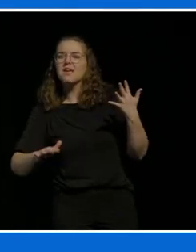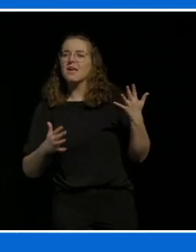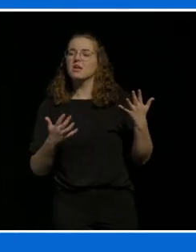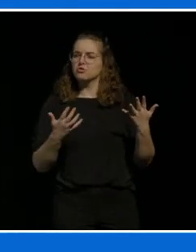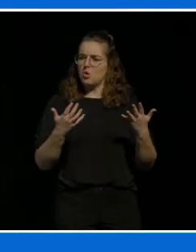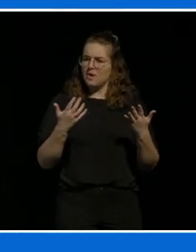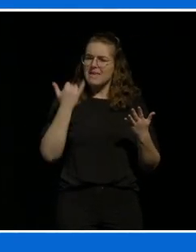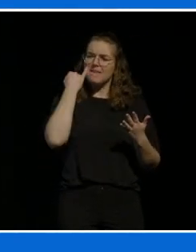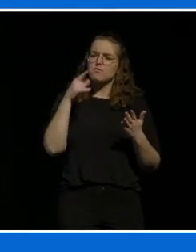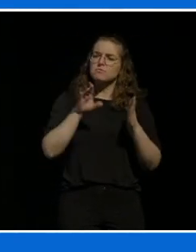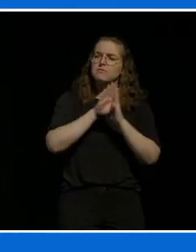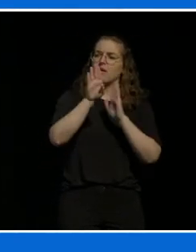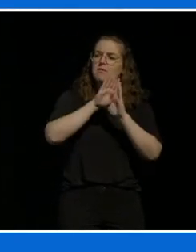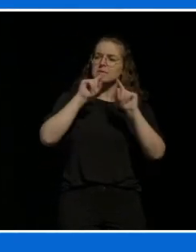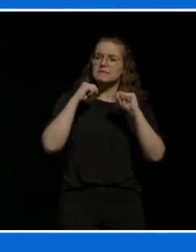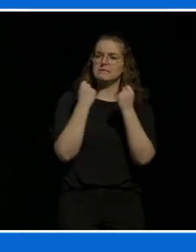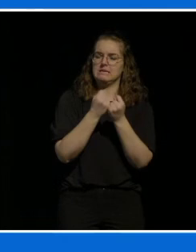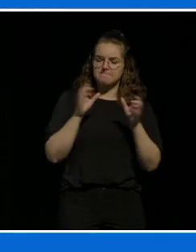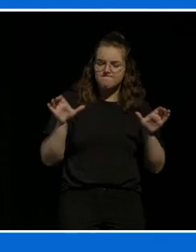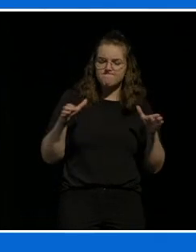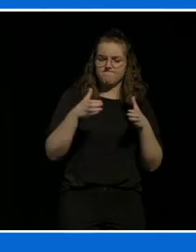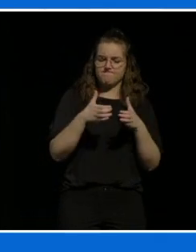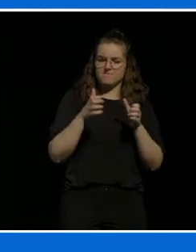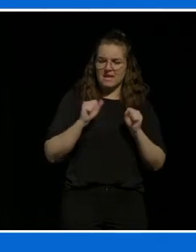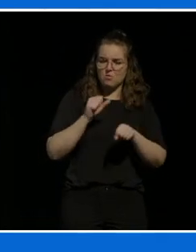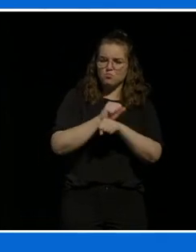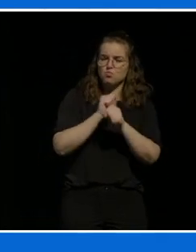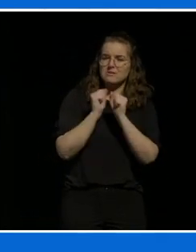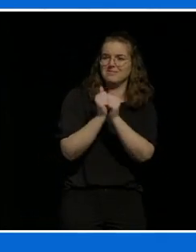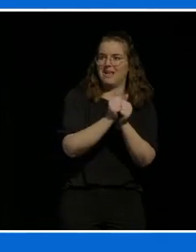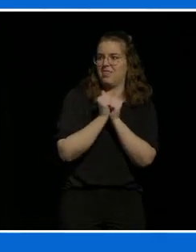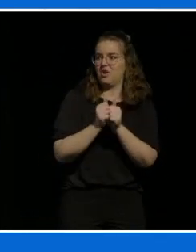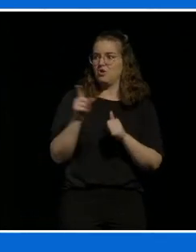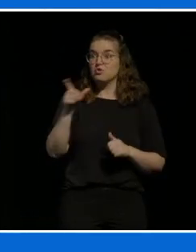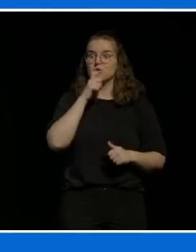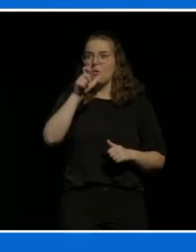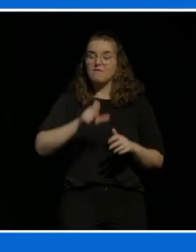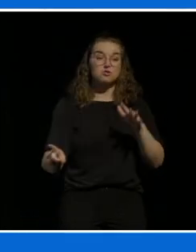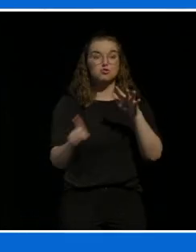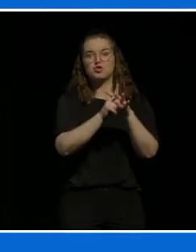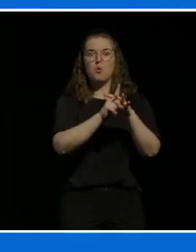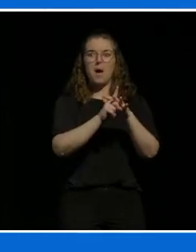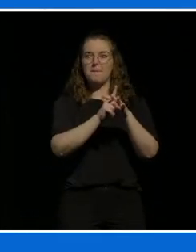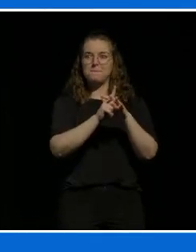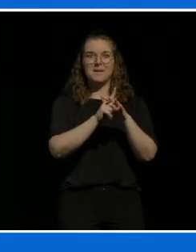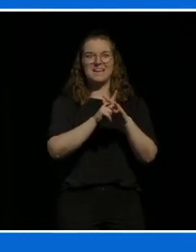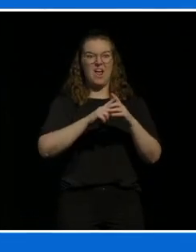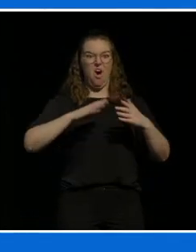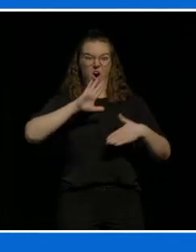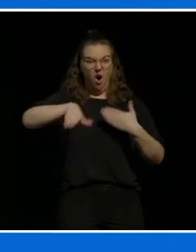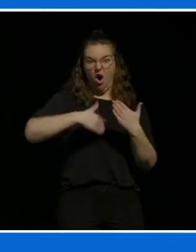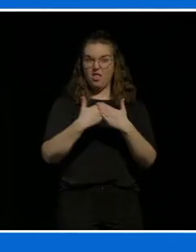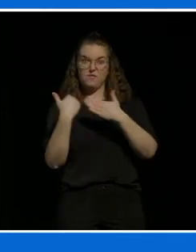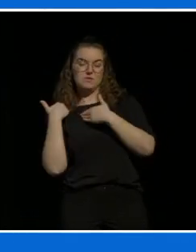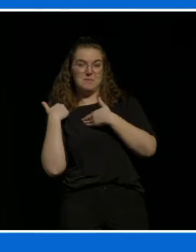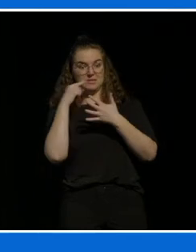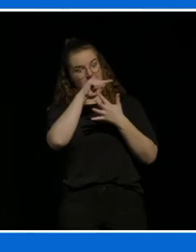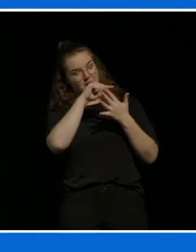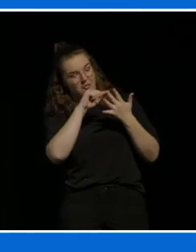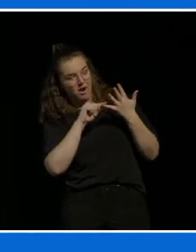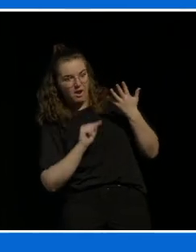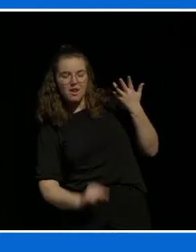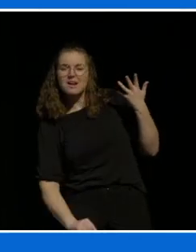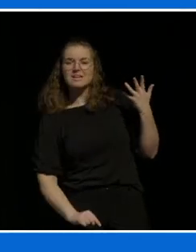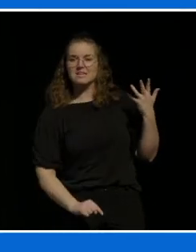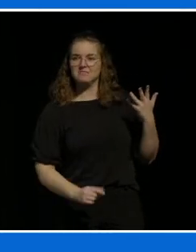you communicate your story and your message a lot stronger. You don't have to show up and be a medical educator or show up shirtless to show your